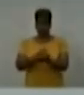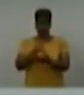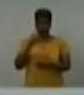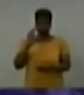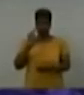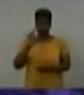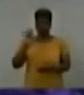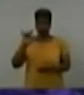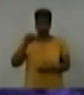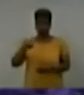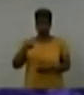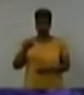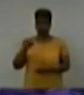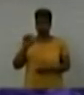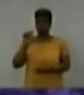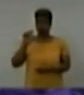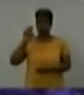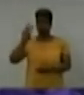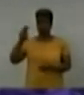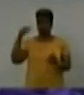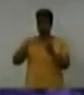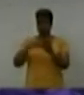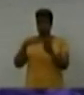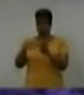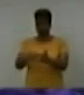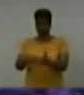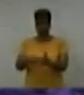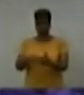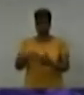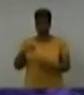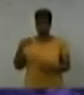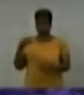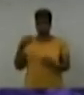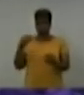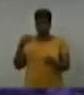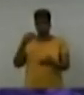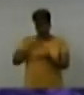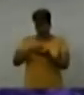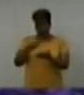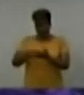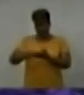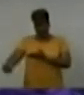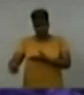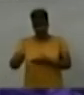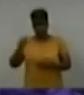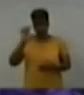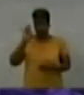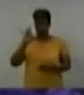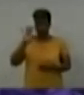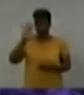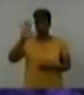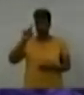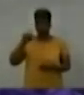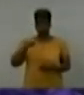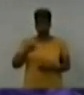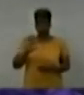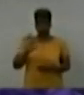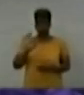Recurrent expenditures, $633.7 million. Current account surplus,